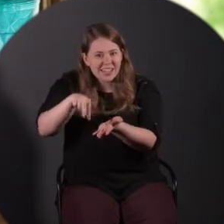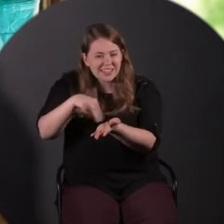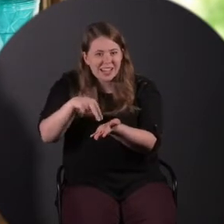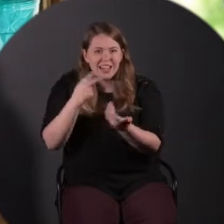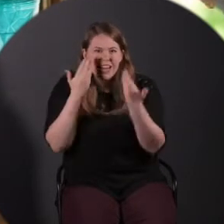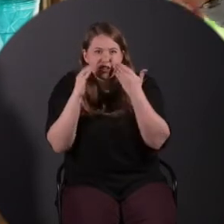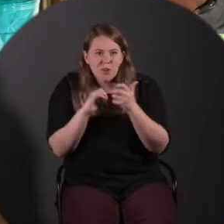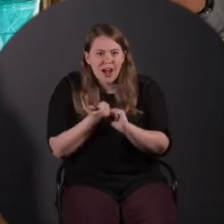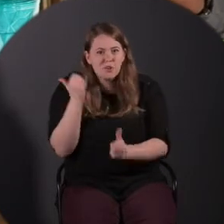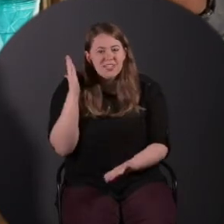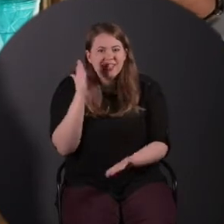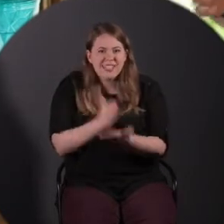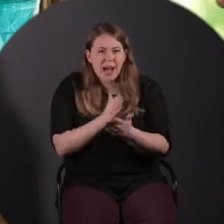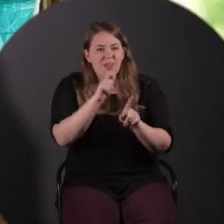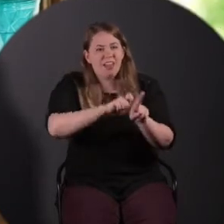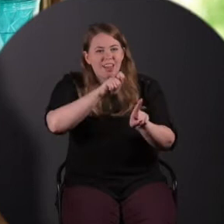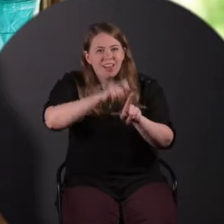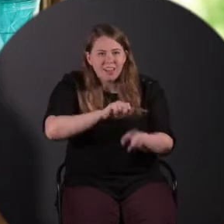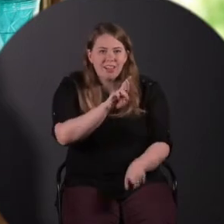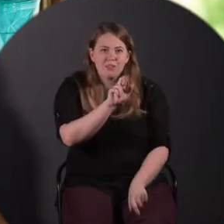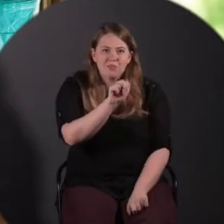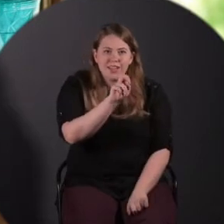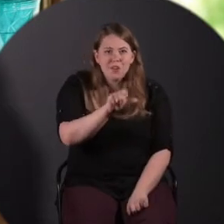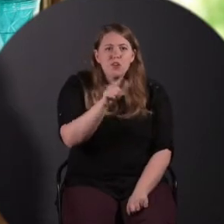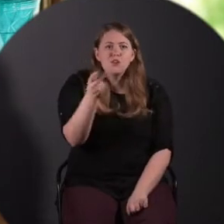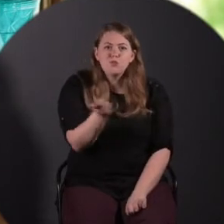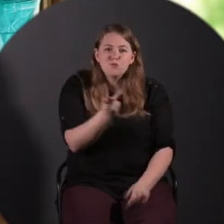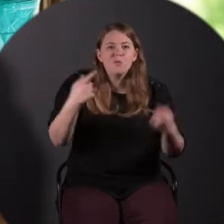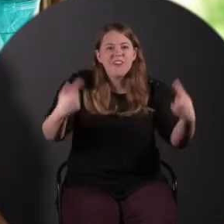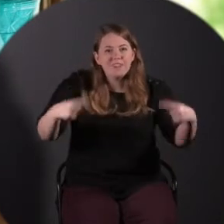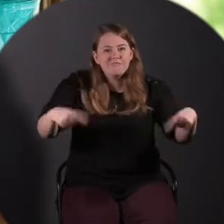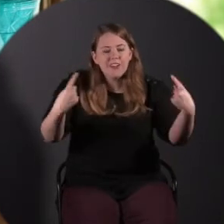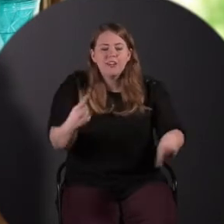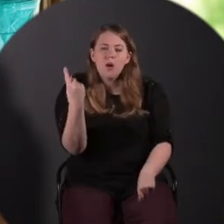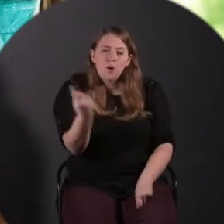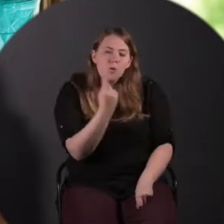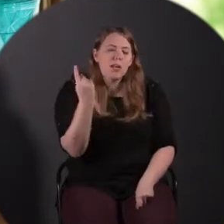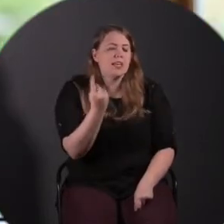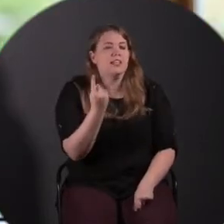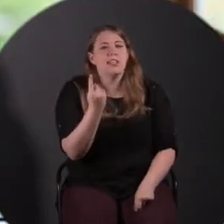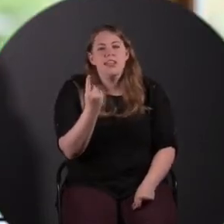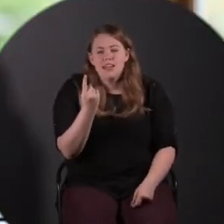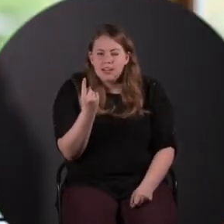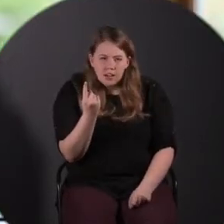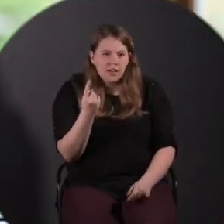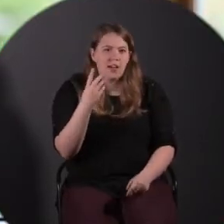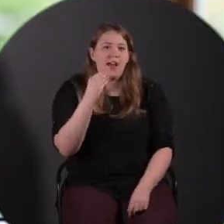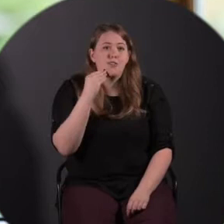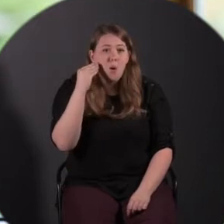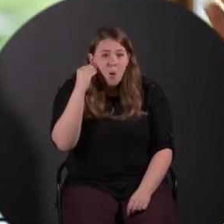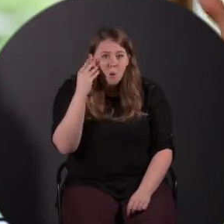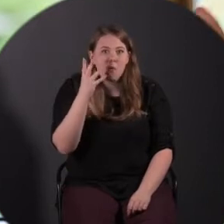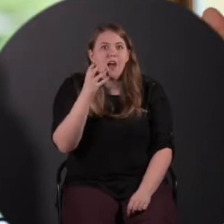quit ragging on Randall. And so they were always fighting. And the tension in their home was thick. The girls felt